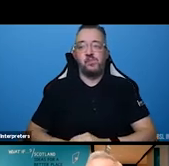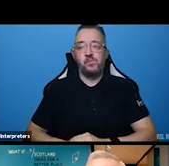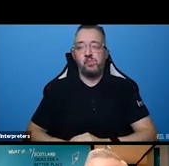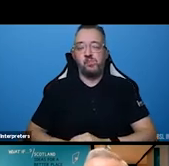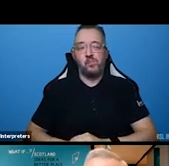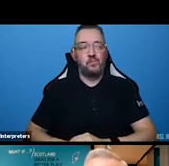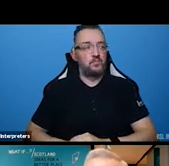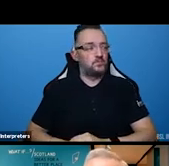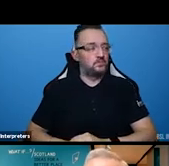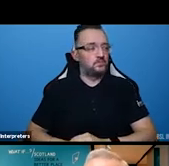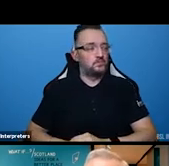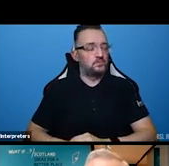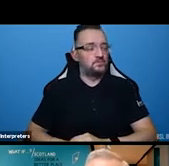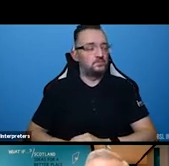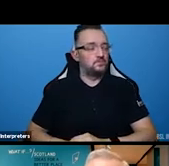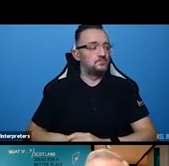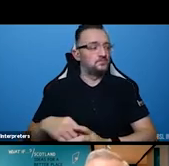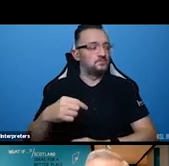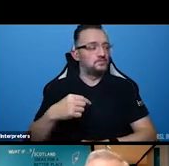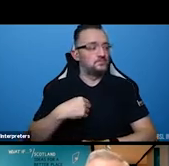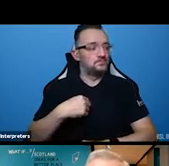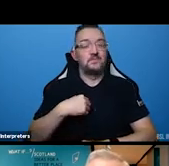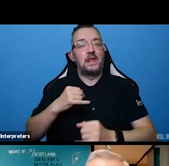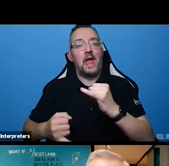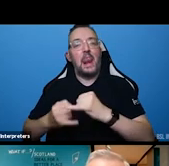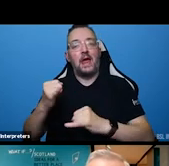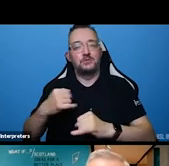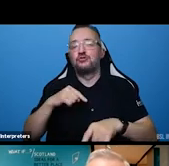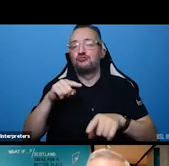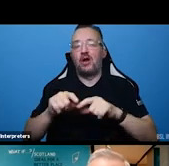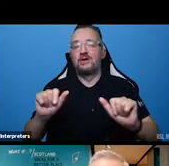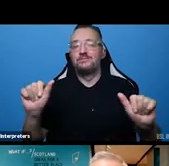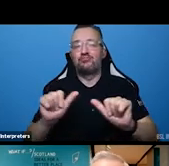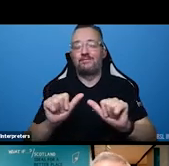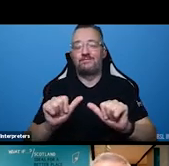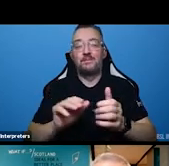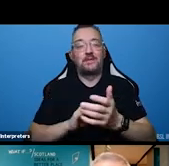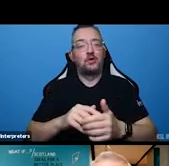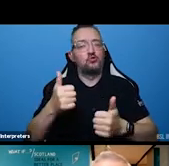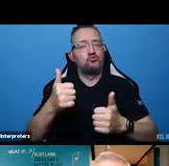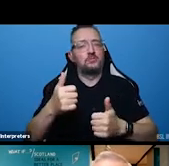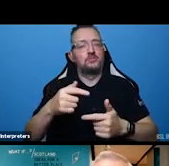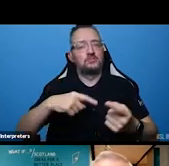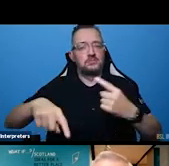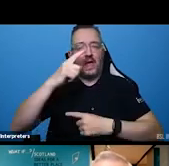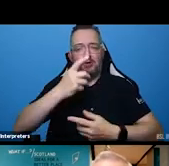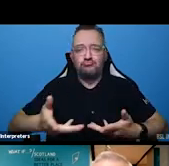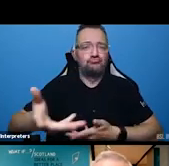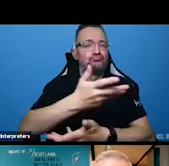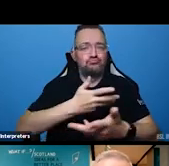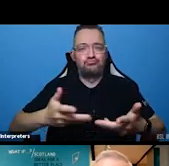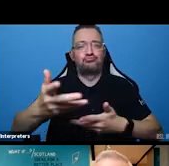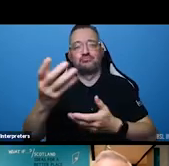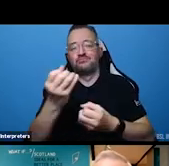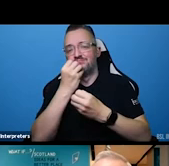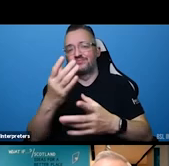Hi. I'm up last, so I'll try and be brief, because it would be good to have some time to discuss all these fantastic